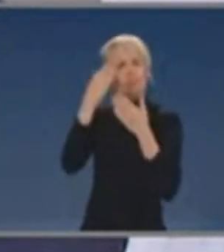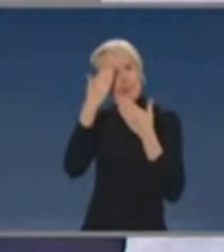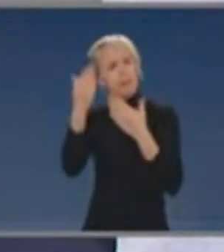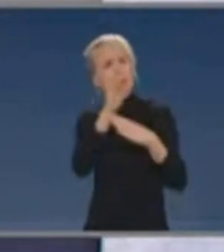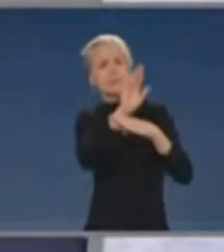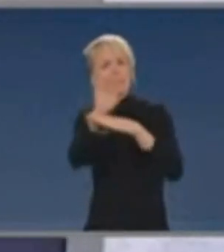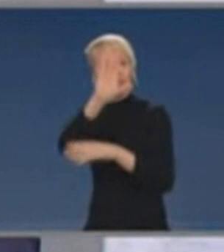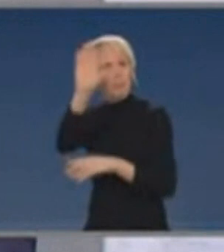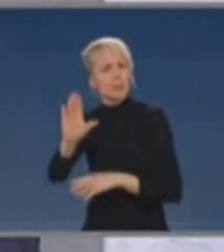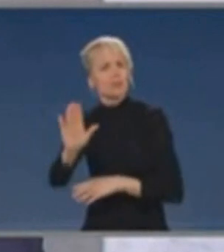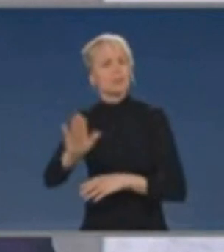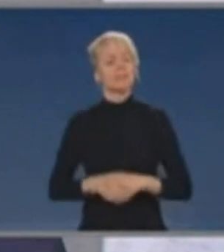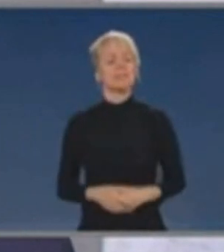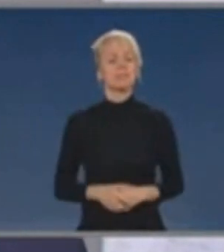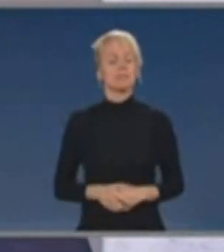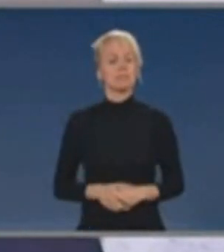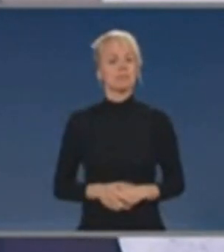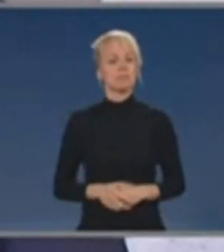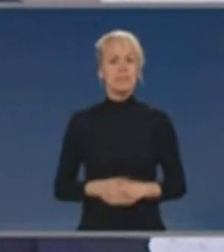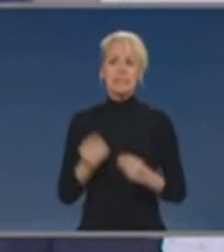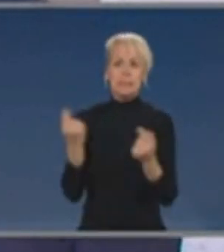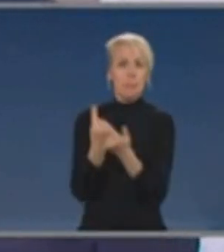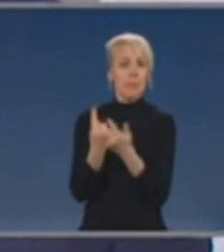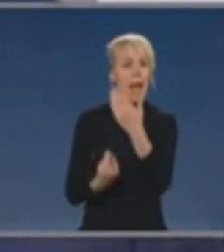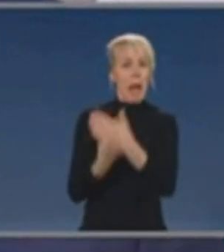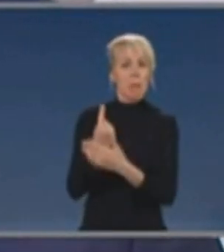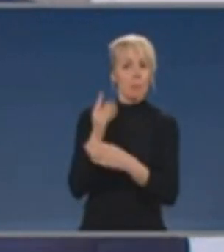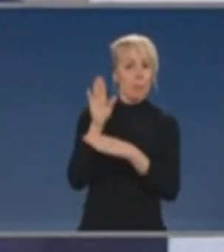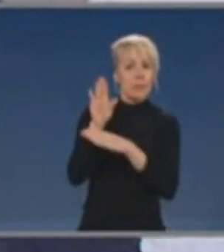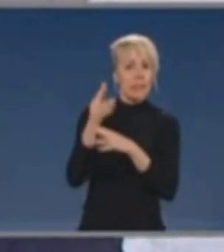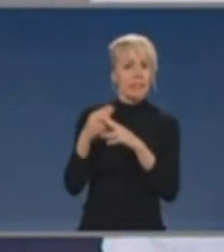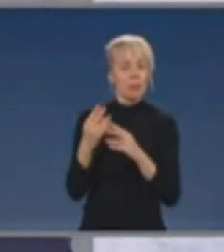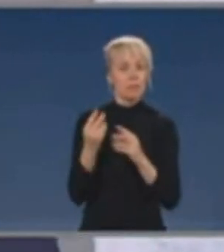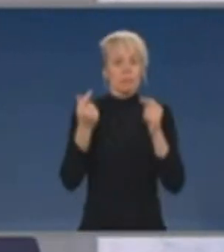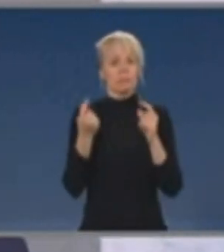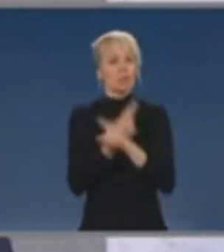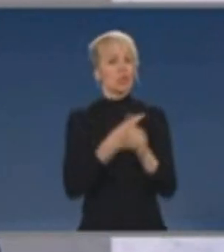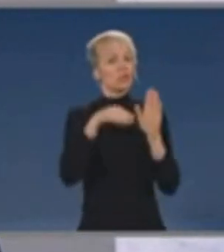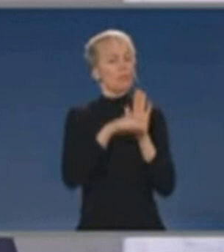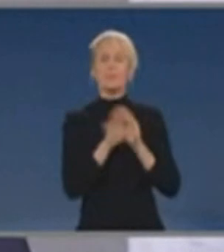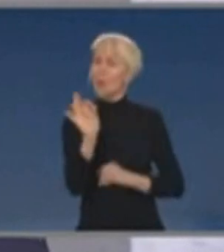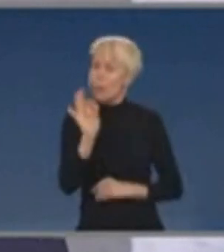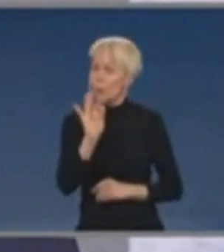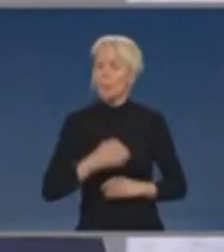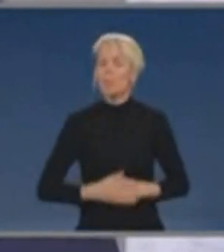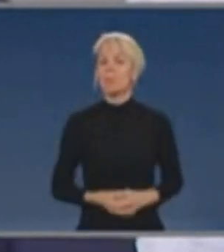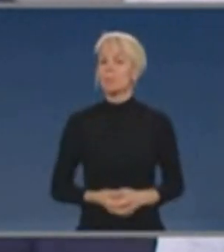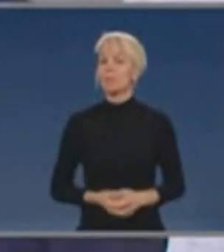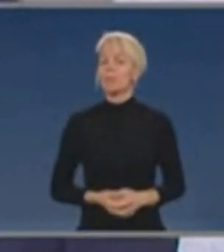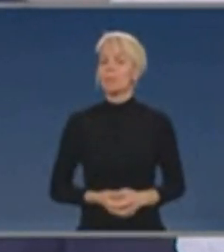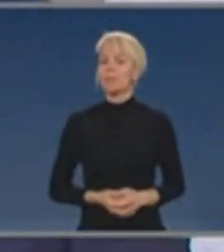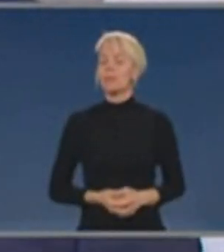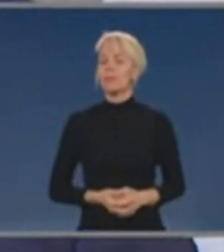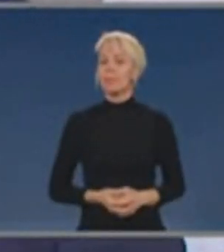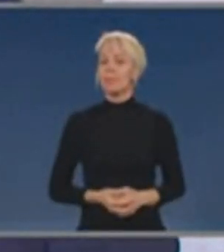countries do theirs. So I don't think there's anything extraordinary about that, and so that's what I'd offer on that. I think there's a